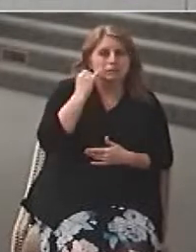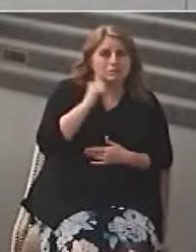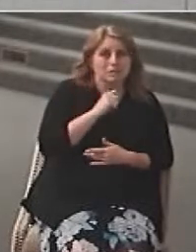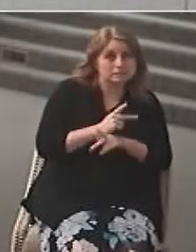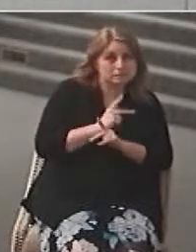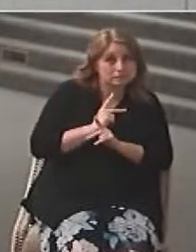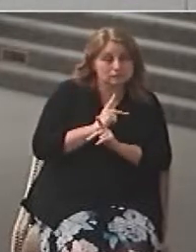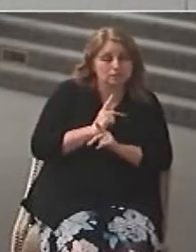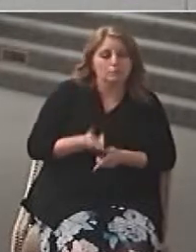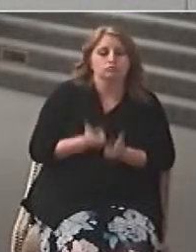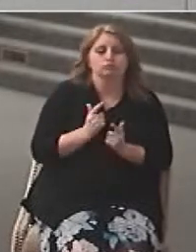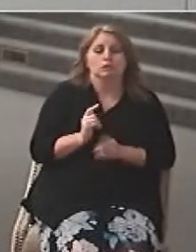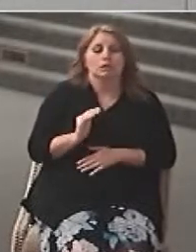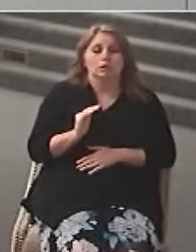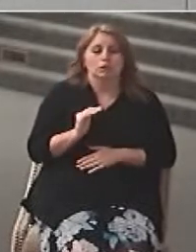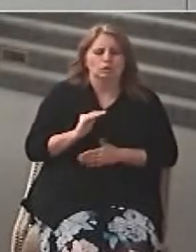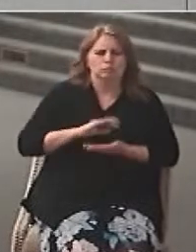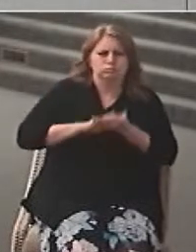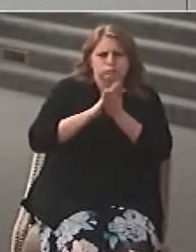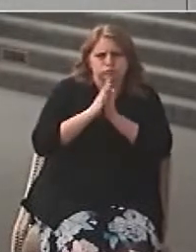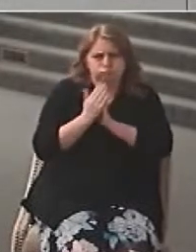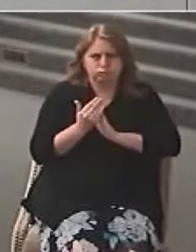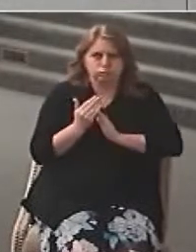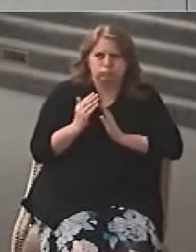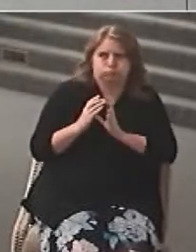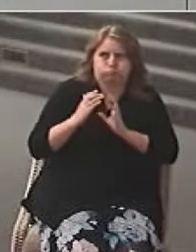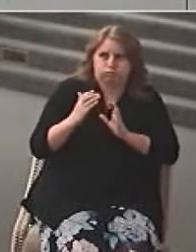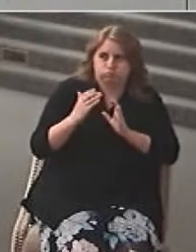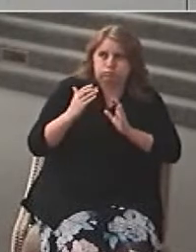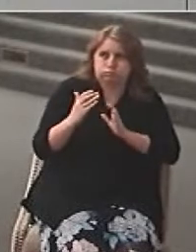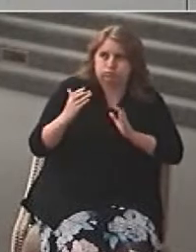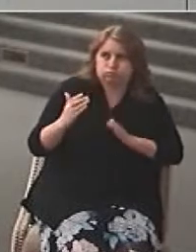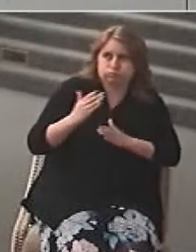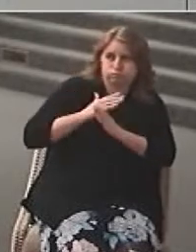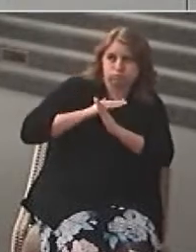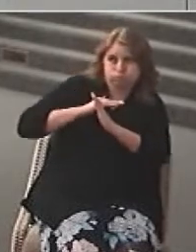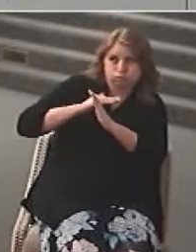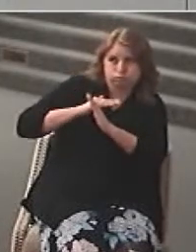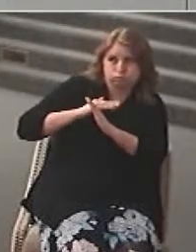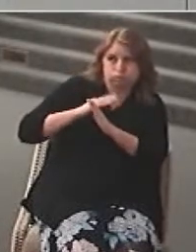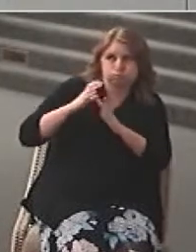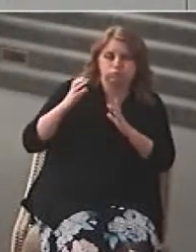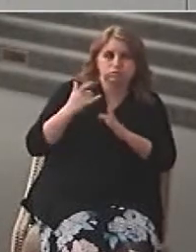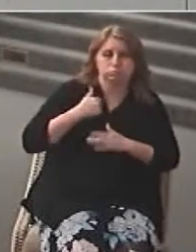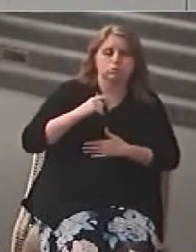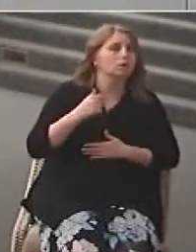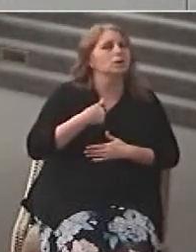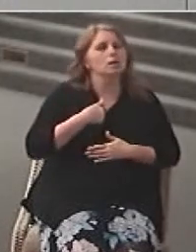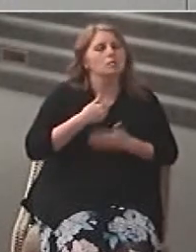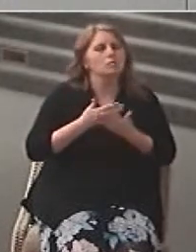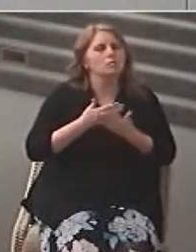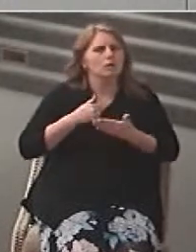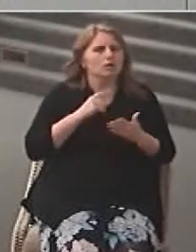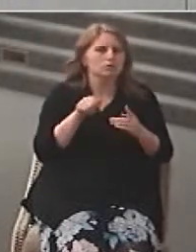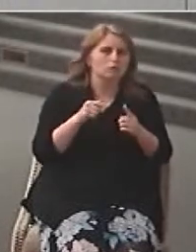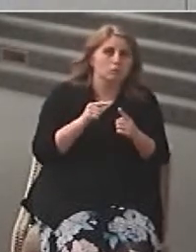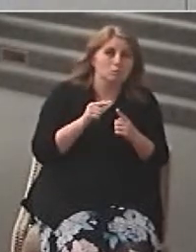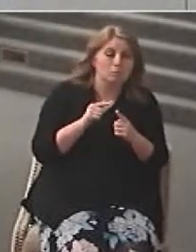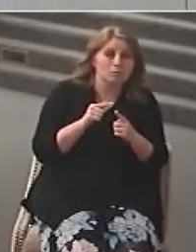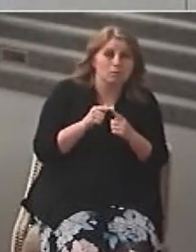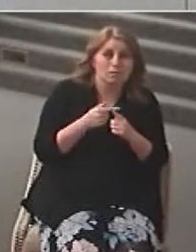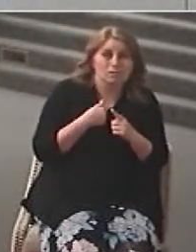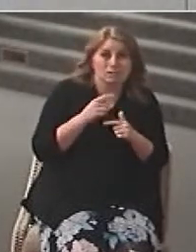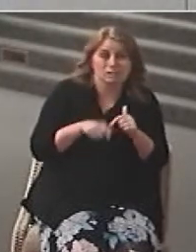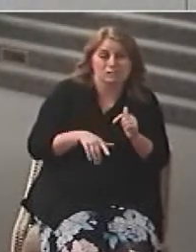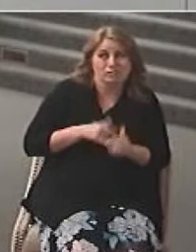continue to grow in my life and cause a bigger hindrance between me and the Lord before it really gets to the point where I can't even feel His presence